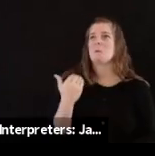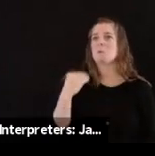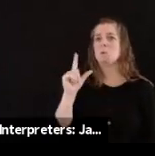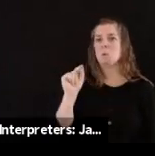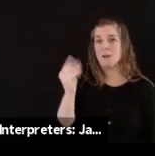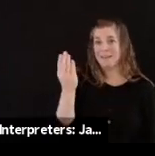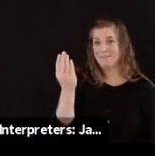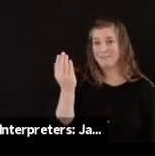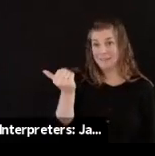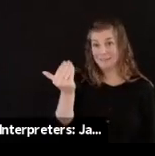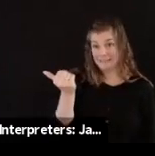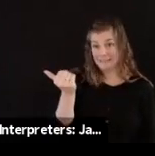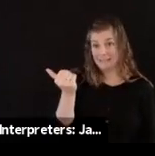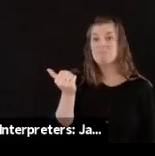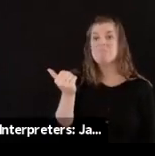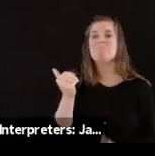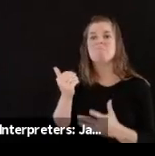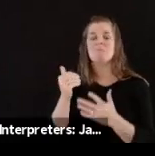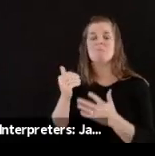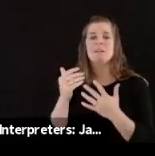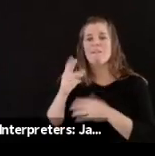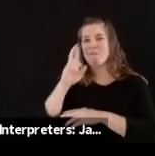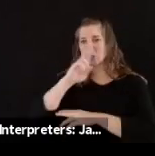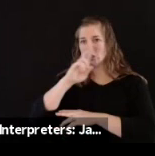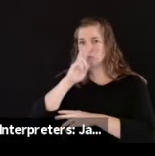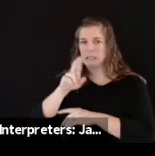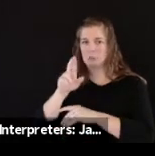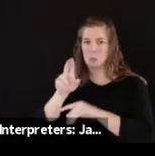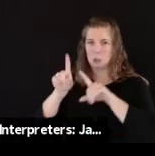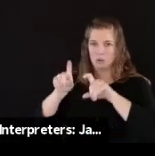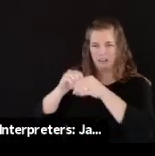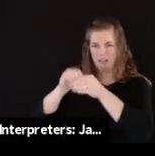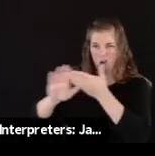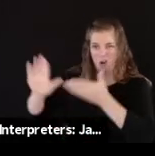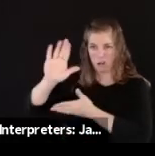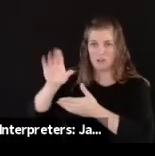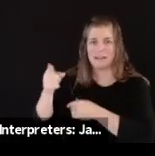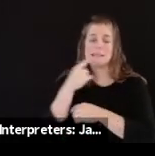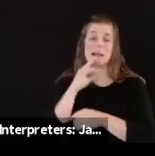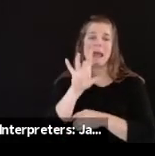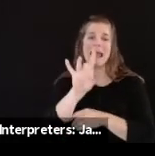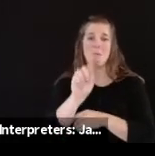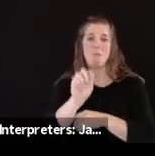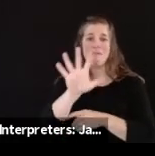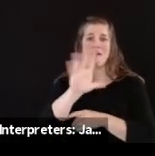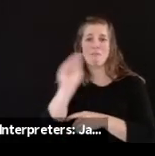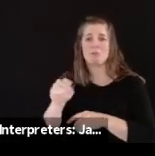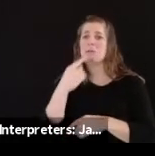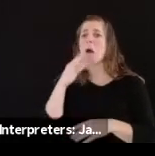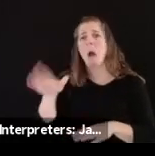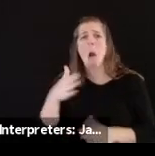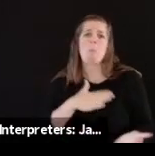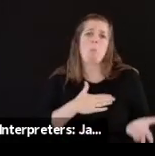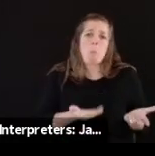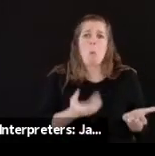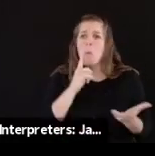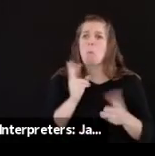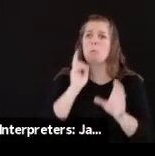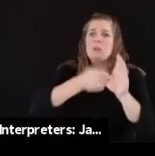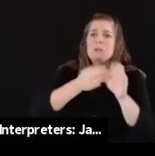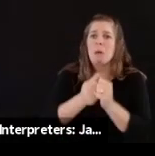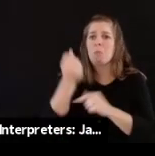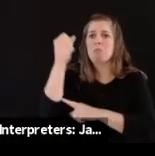surveyed, and 8.5% of them said that there was a very good chance they would participate in a protest sometime during their college